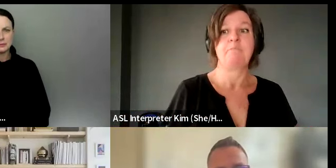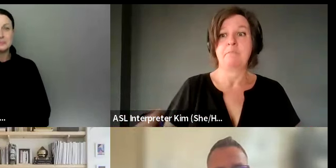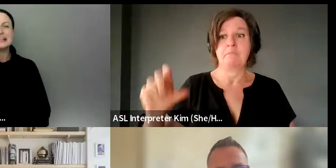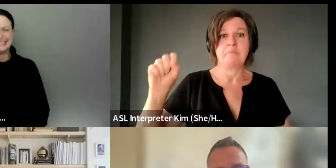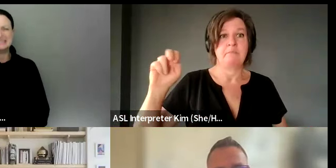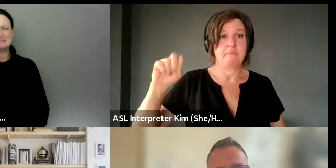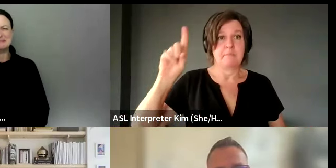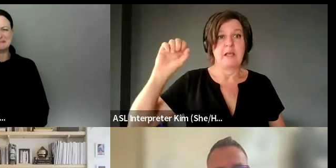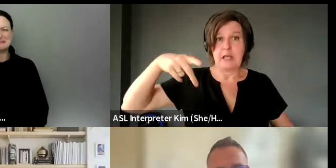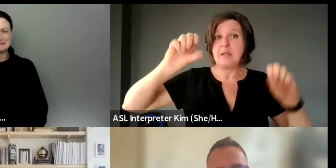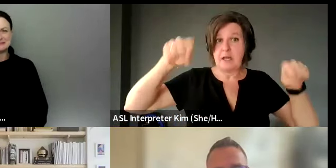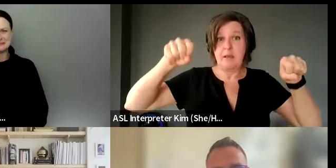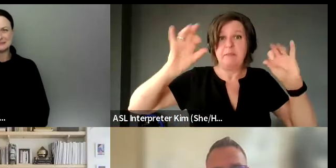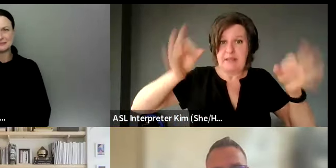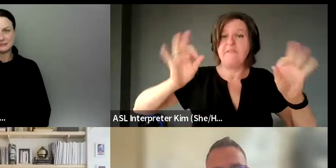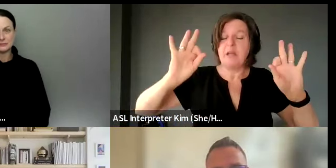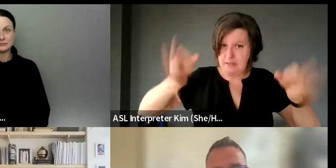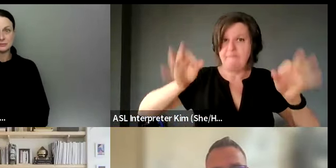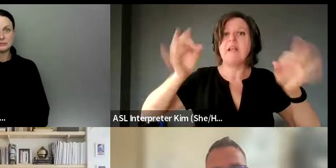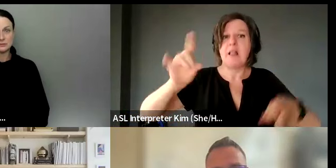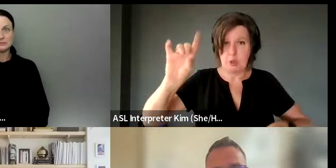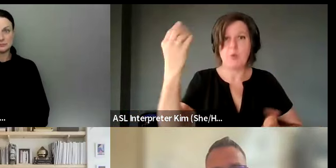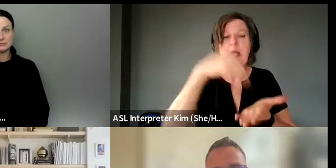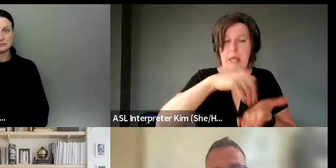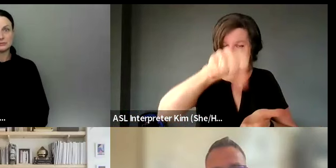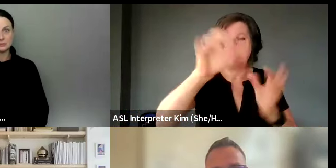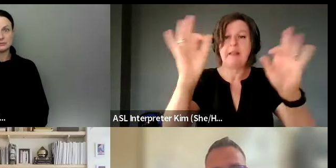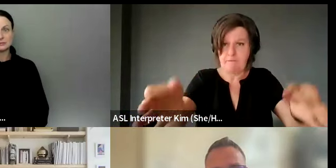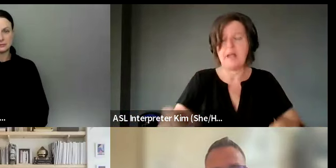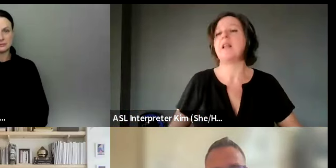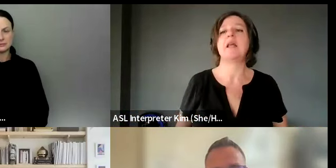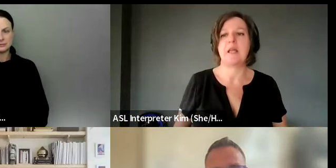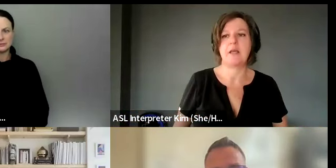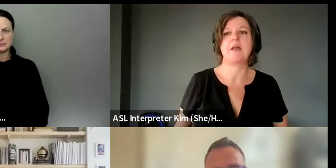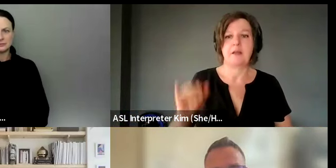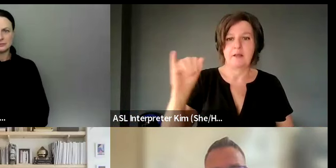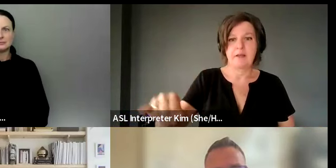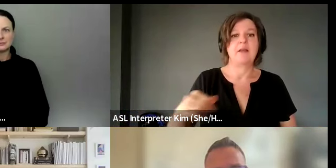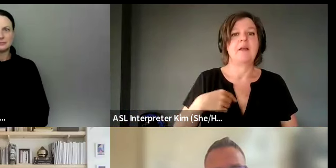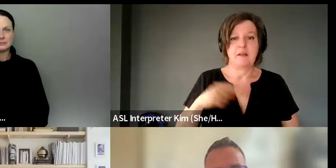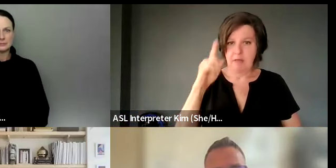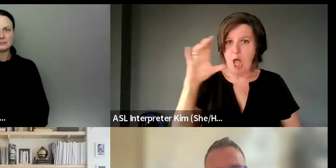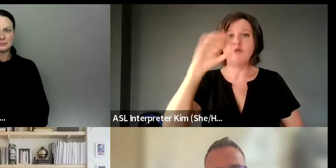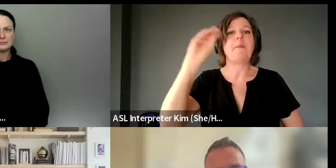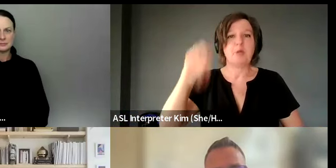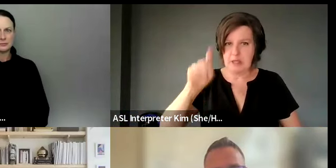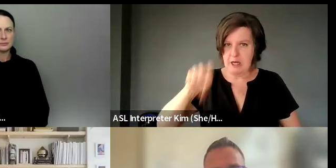Yes. We should definitely do it again. Definitely. 100% we should do it again.